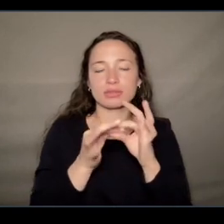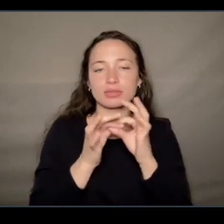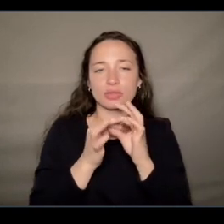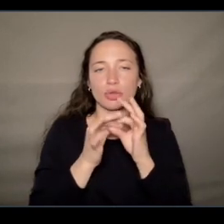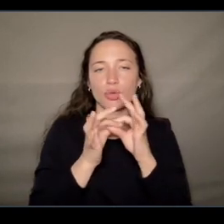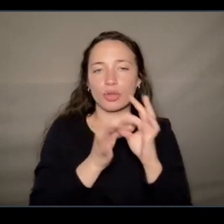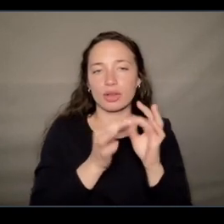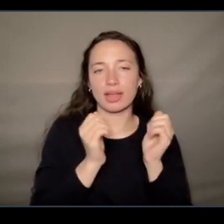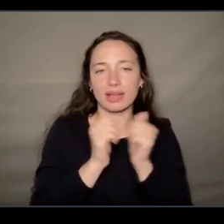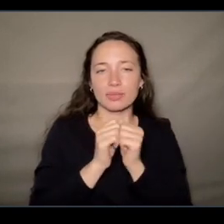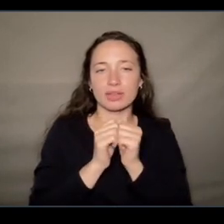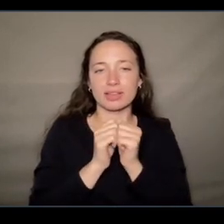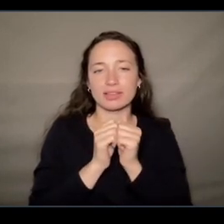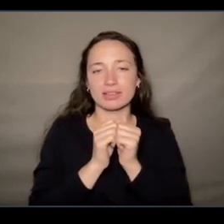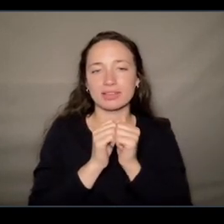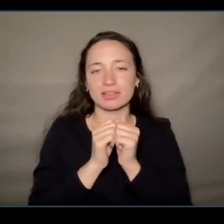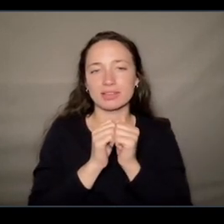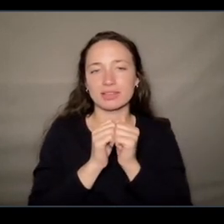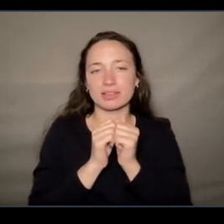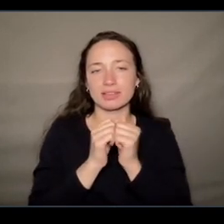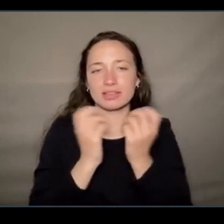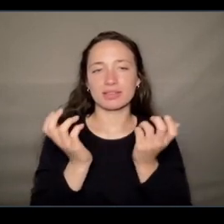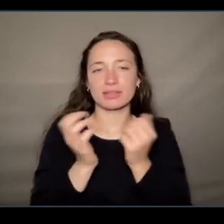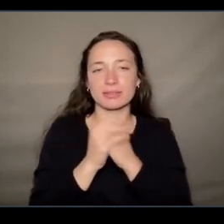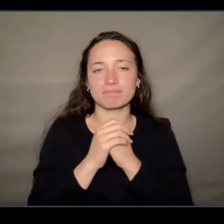hopefully correlate